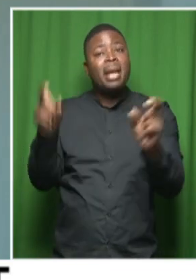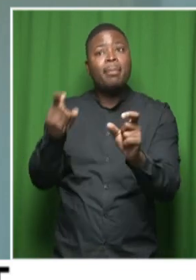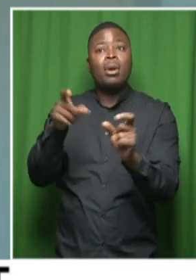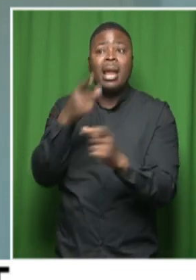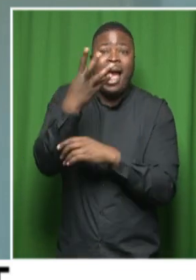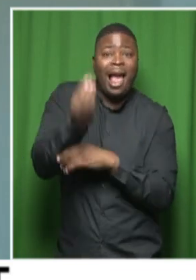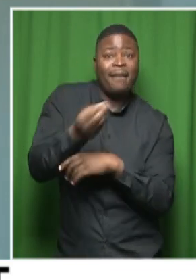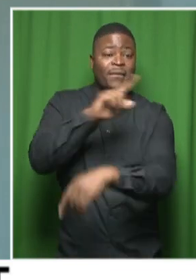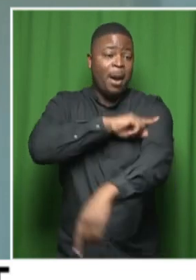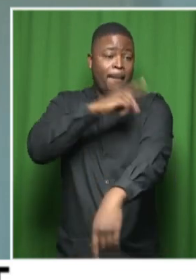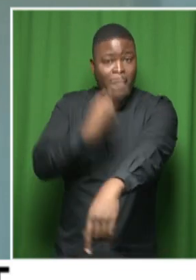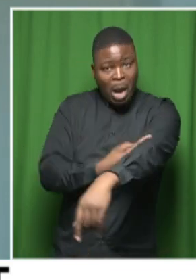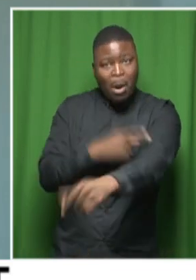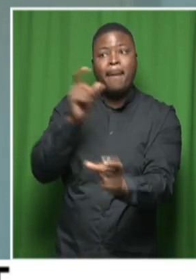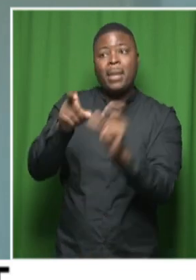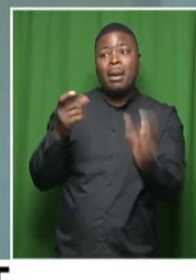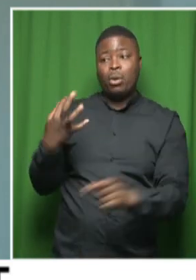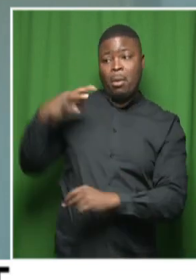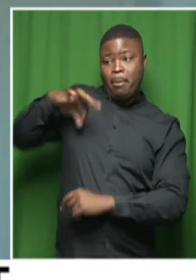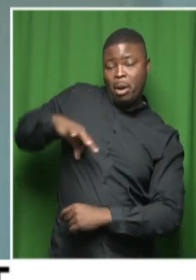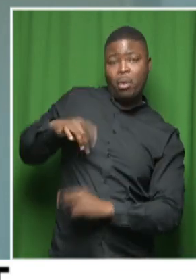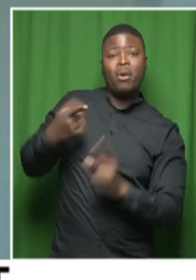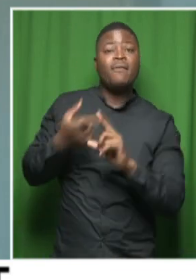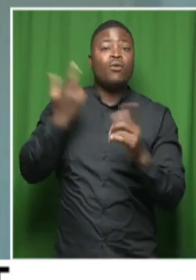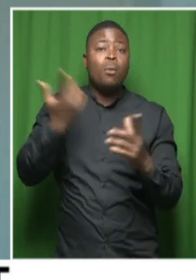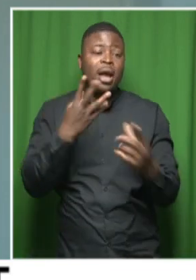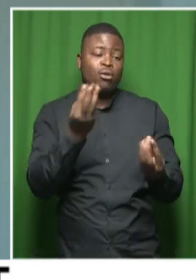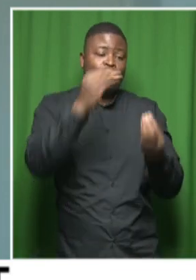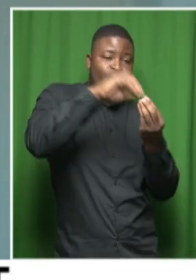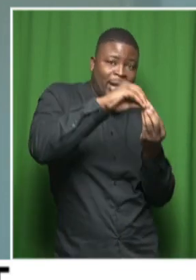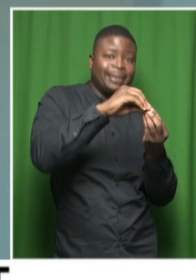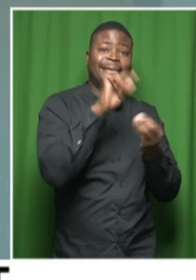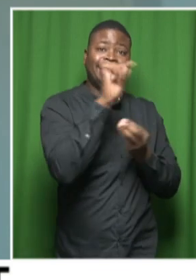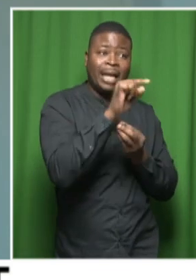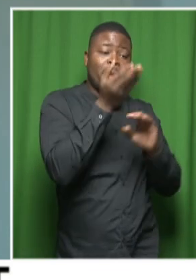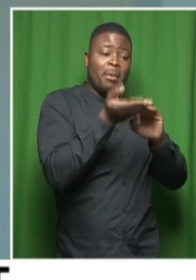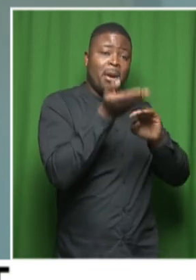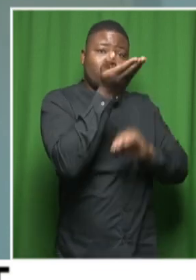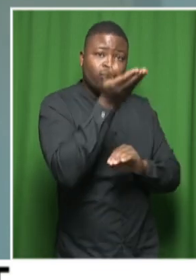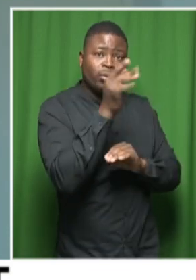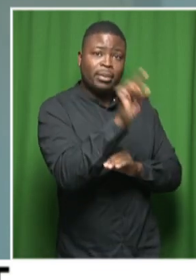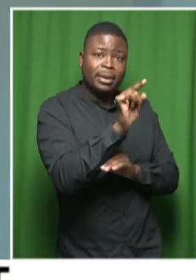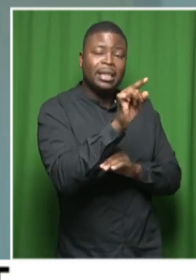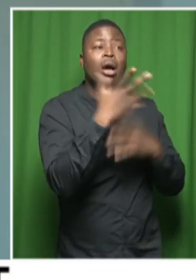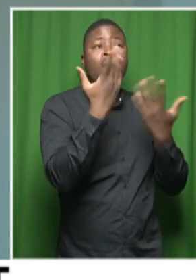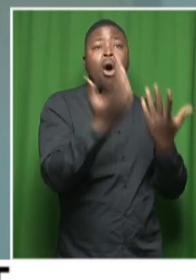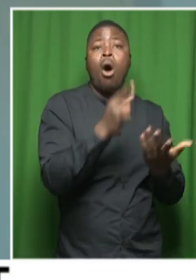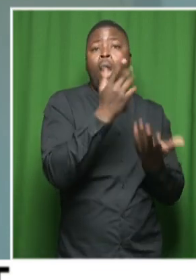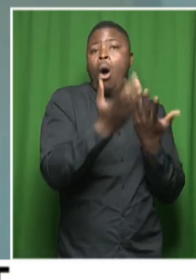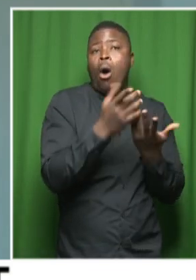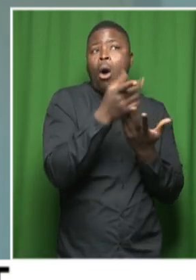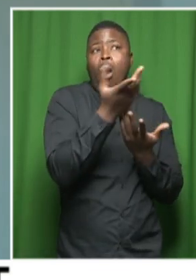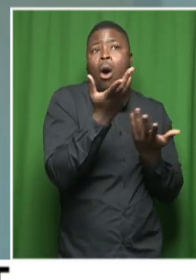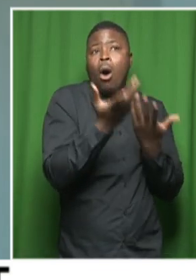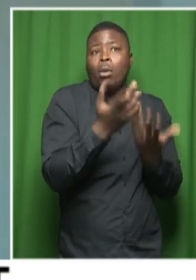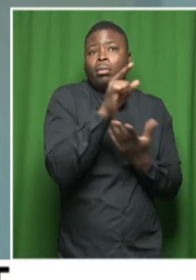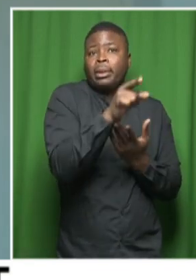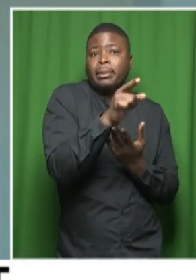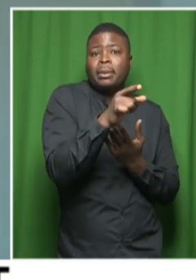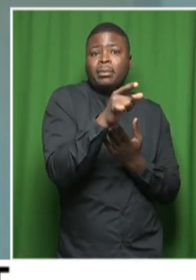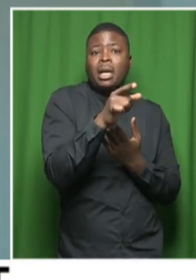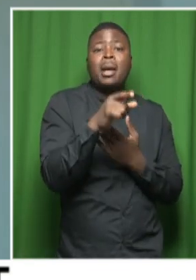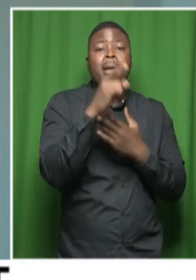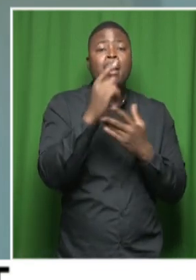and who get to benefit from interest rate increases or macroeconomic austerity measures, right, tend to have